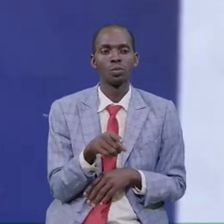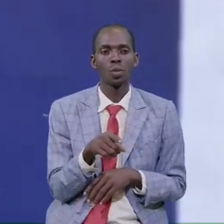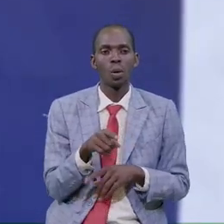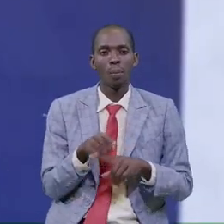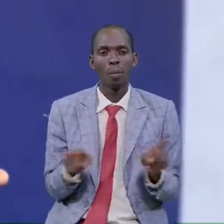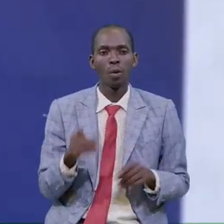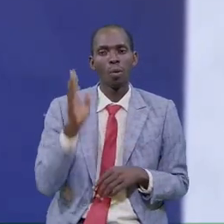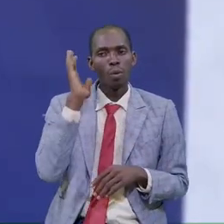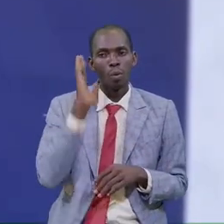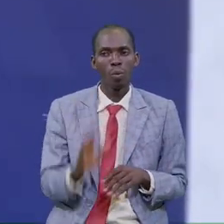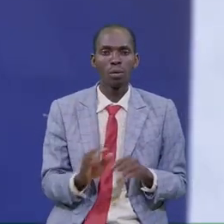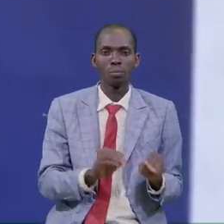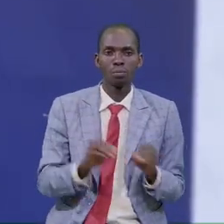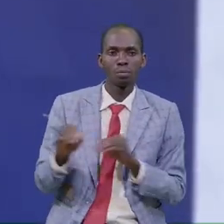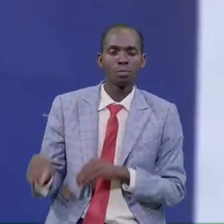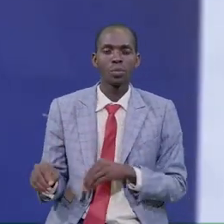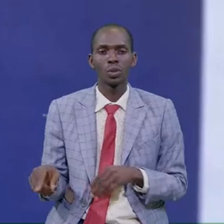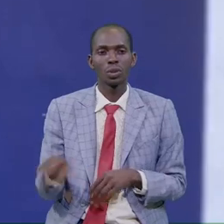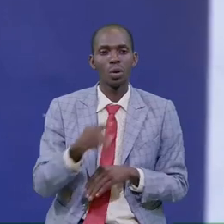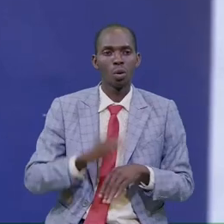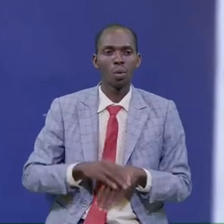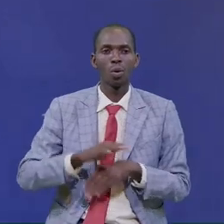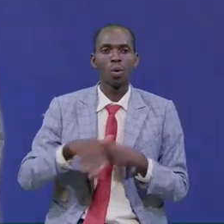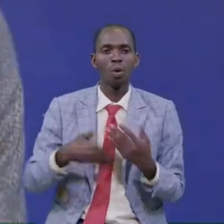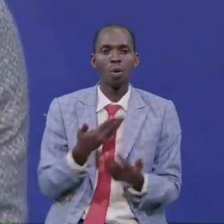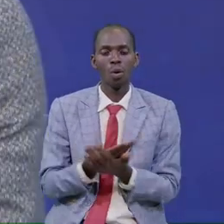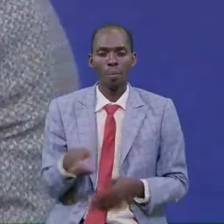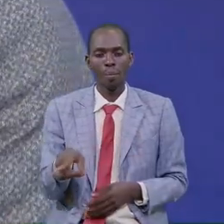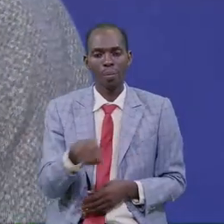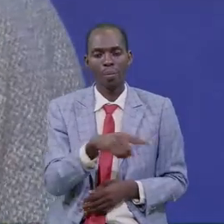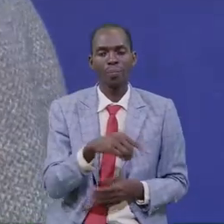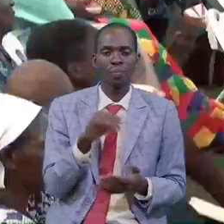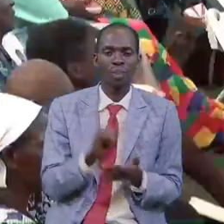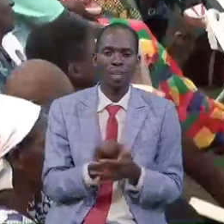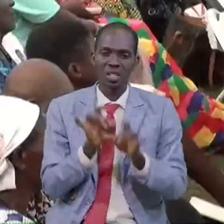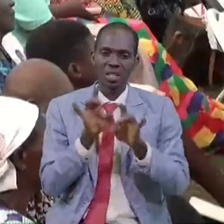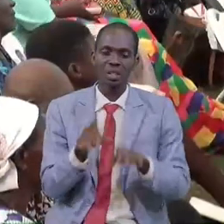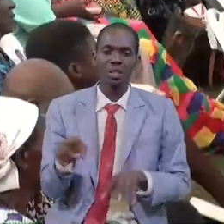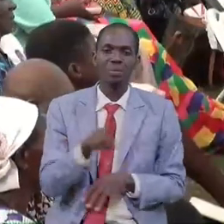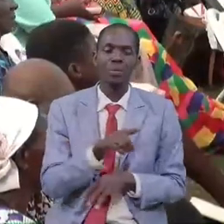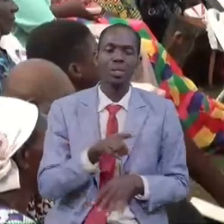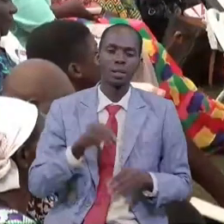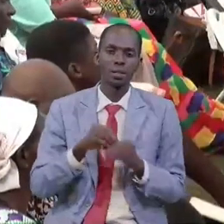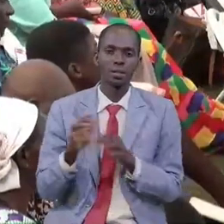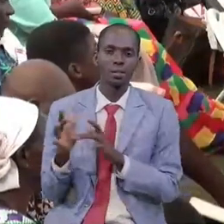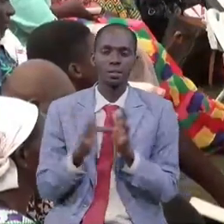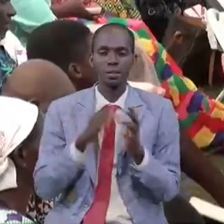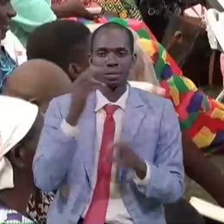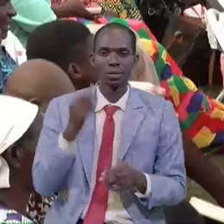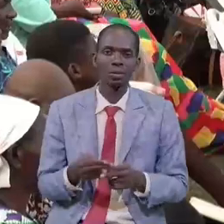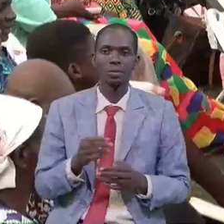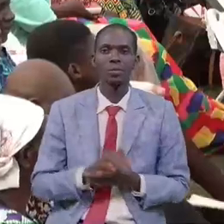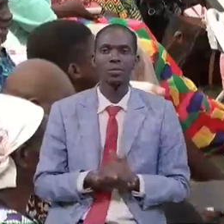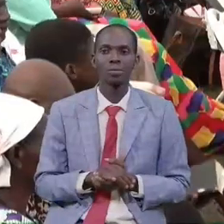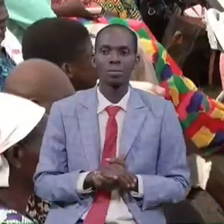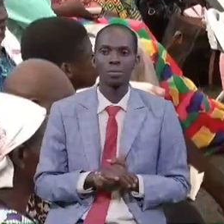them upon all them that hate thee. Il ne t'enverra aucune de ces mauvaises maladies d'Égypte qui